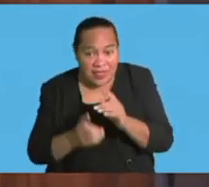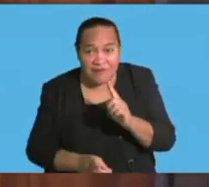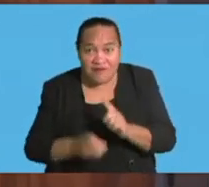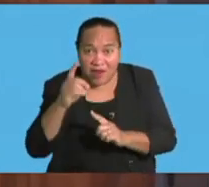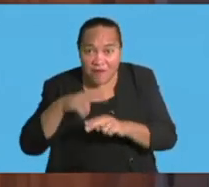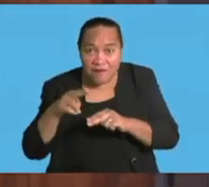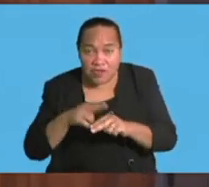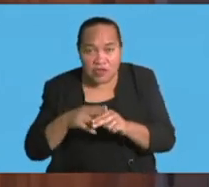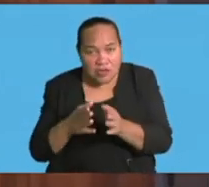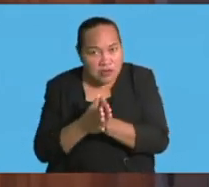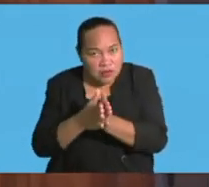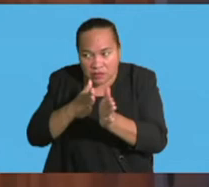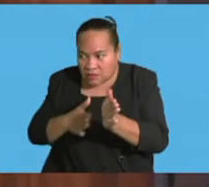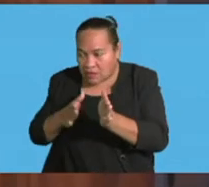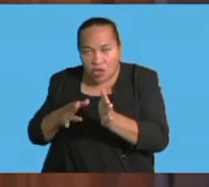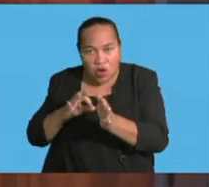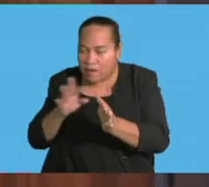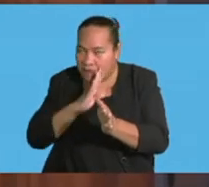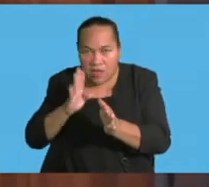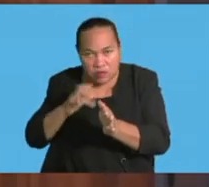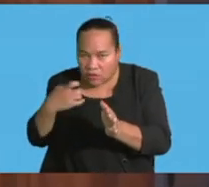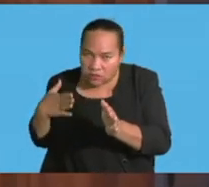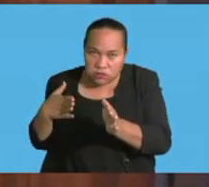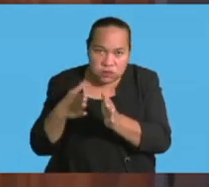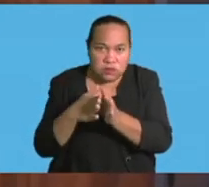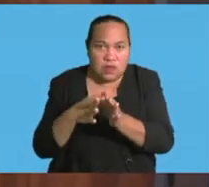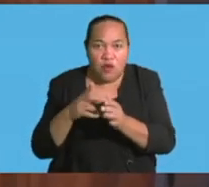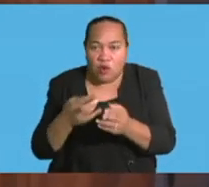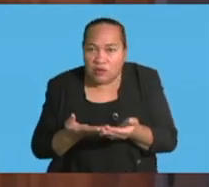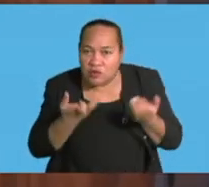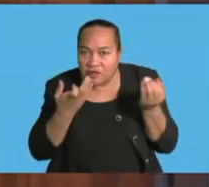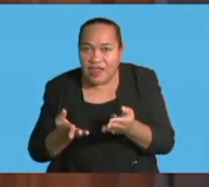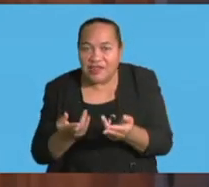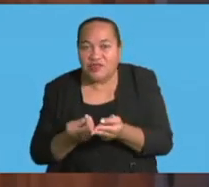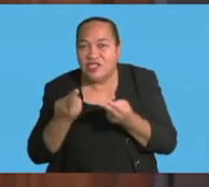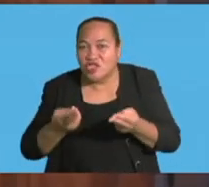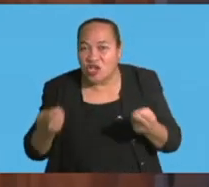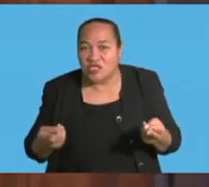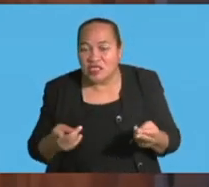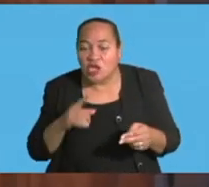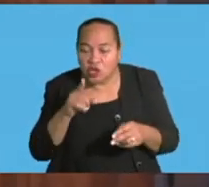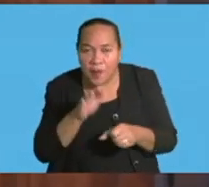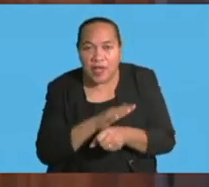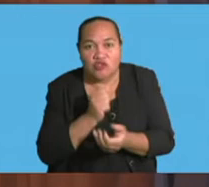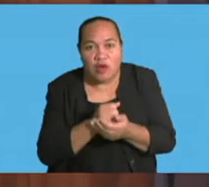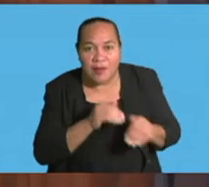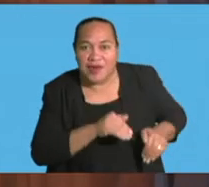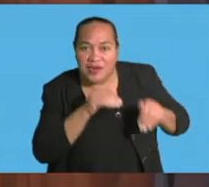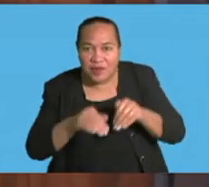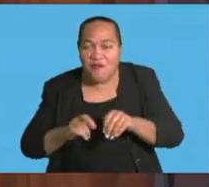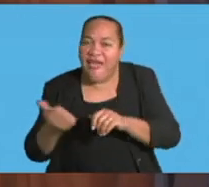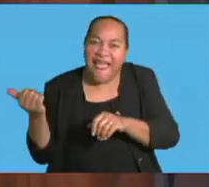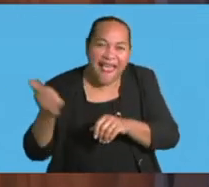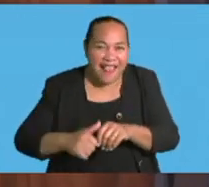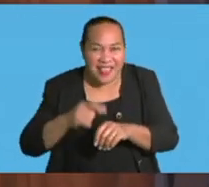does not miss out on the resourcefulness and potential economic participation of any Fijian. We are also adamant that the care